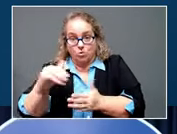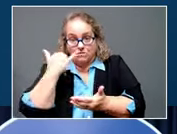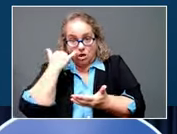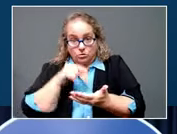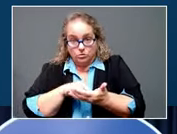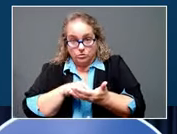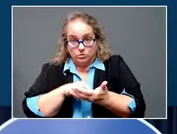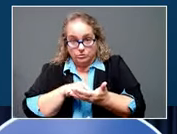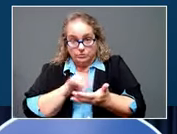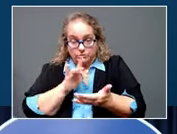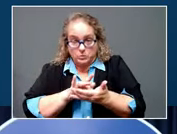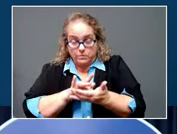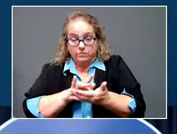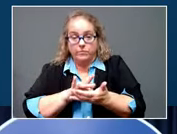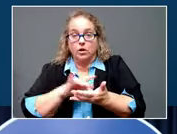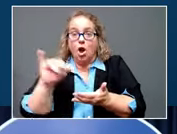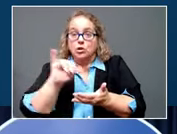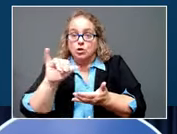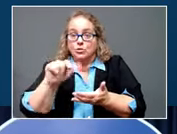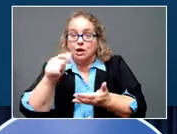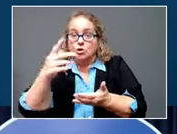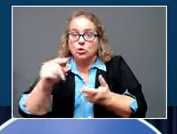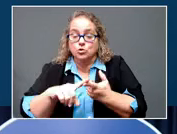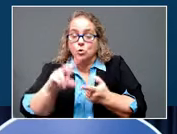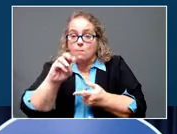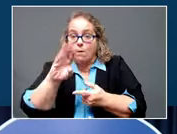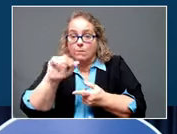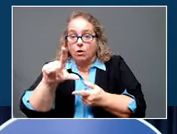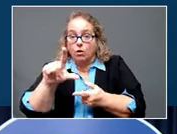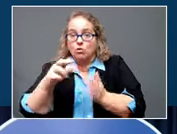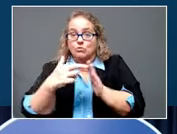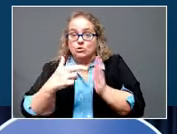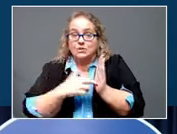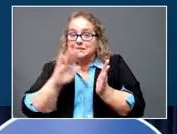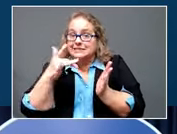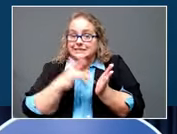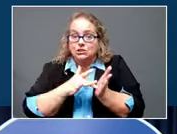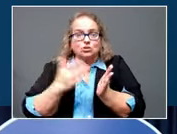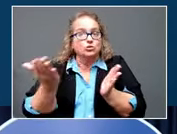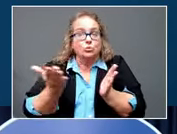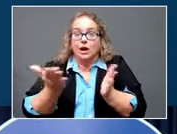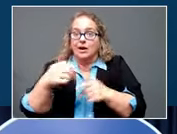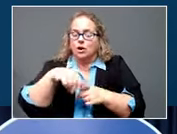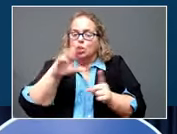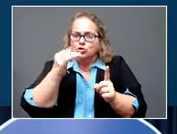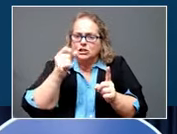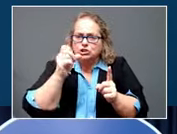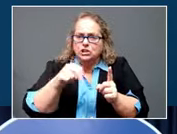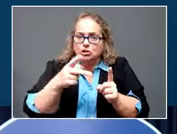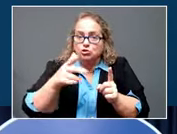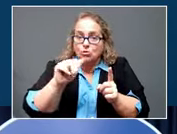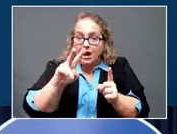go to mobile registration centers in Christian, Graves, Hart, Hickman, Hopkins, Logan,